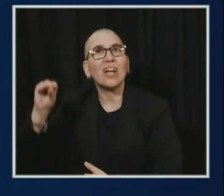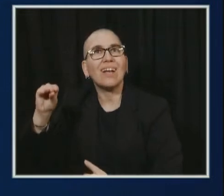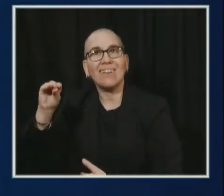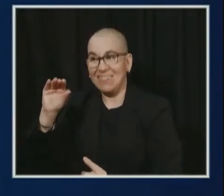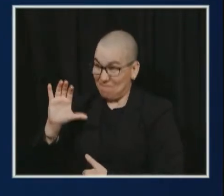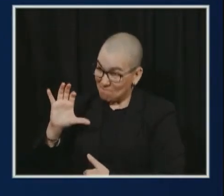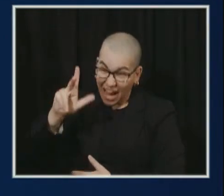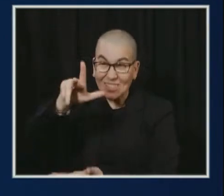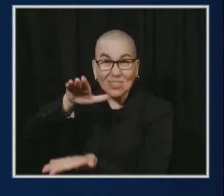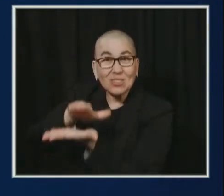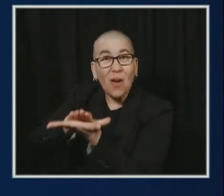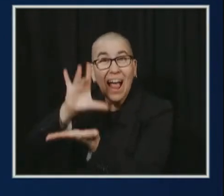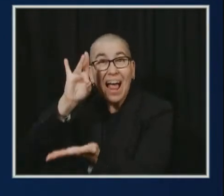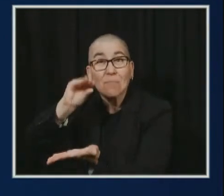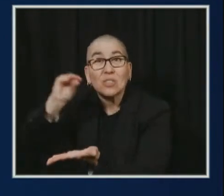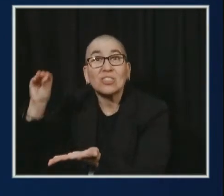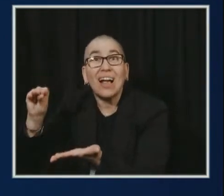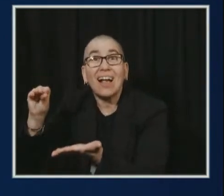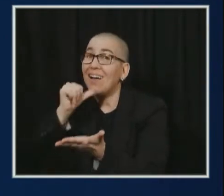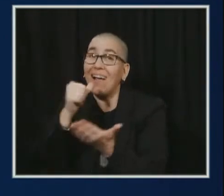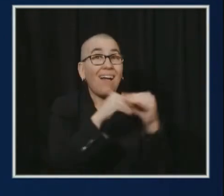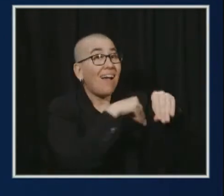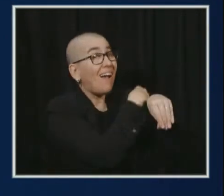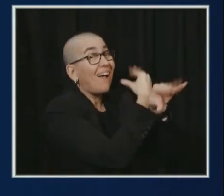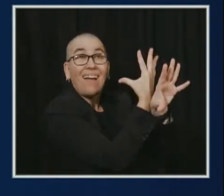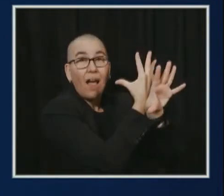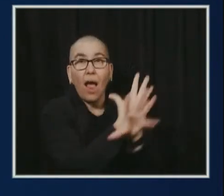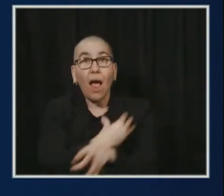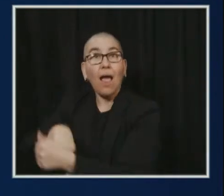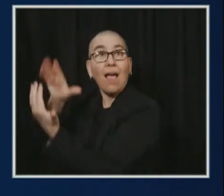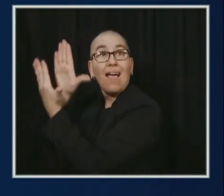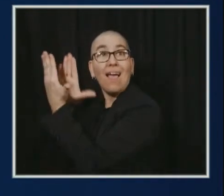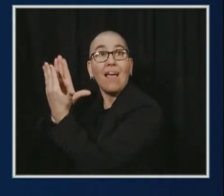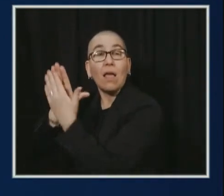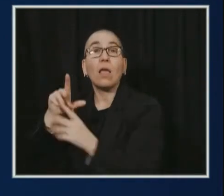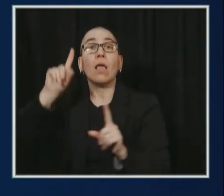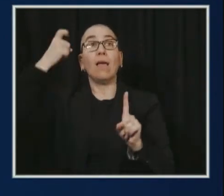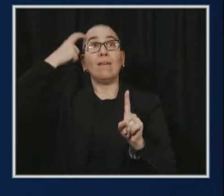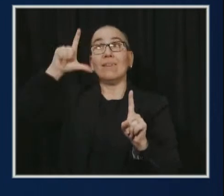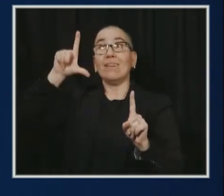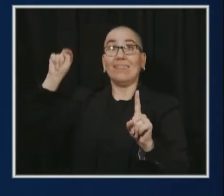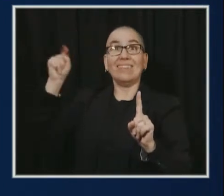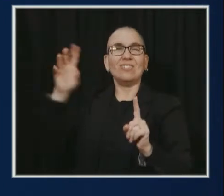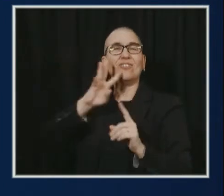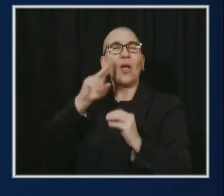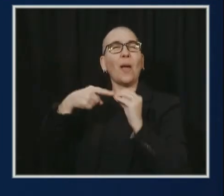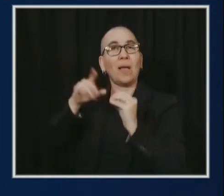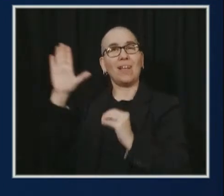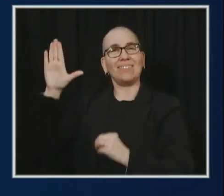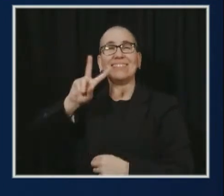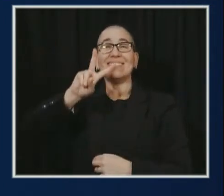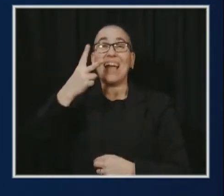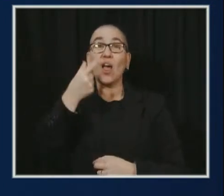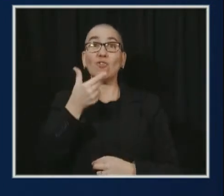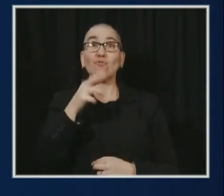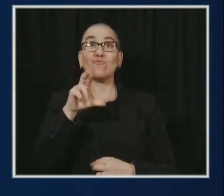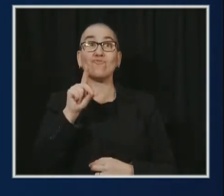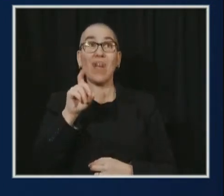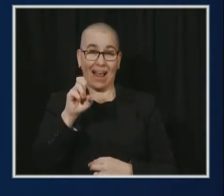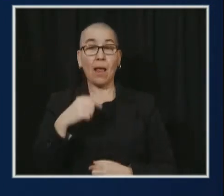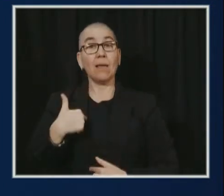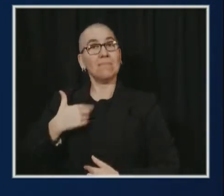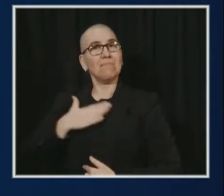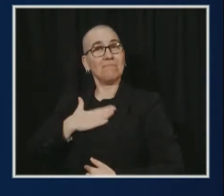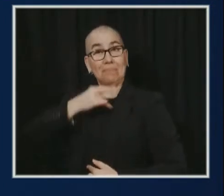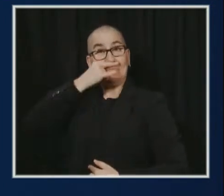in-person learning. Lieutenant Governor talked about her beautiful little second grader has been back for some time. This week, my 8th grader is back in-person learning. And I can